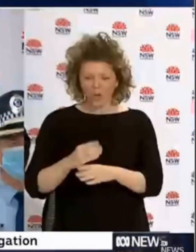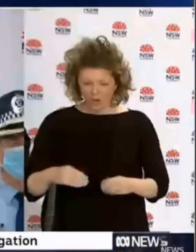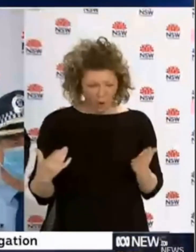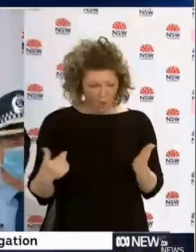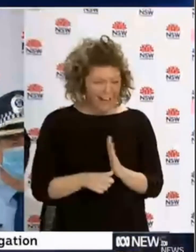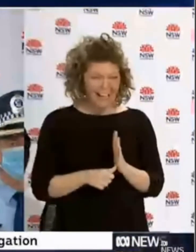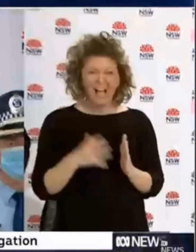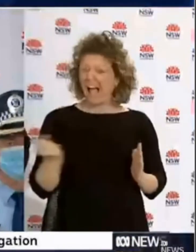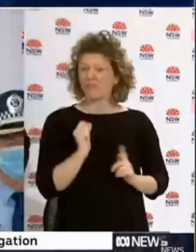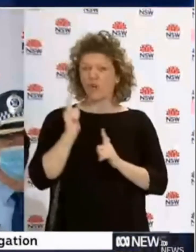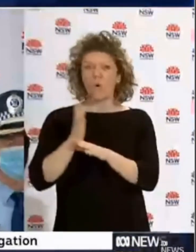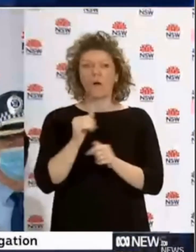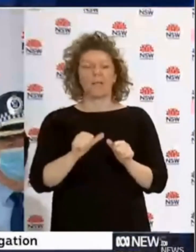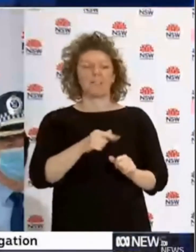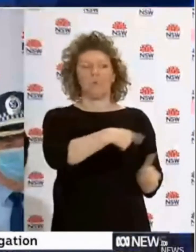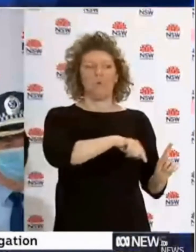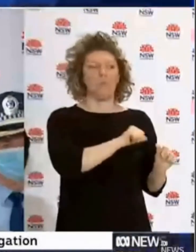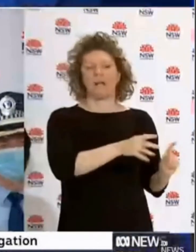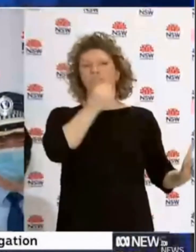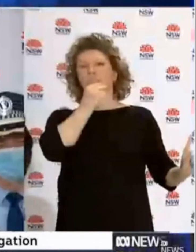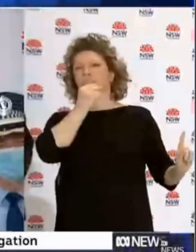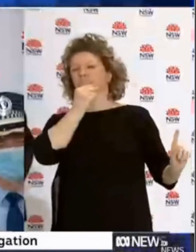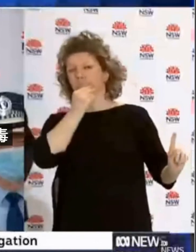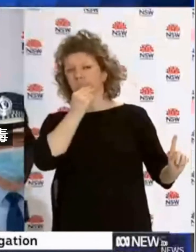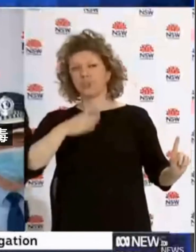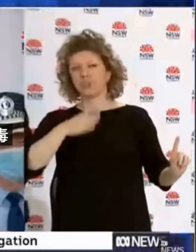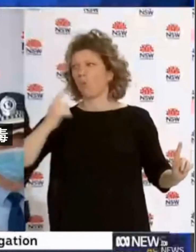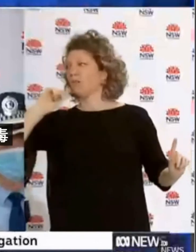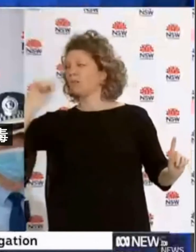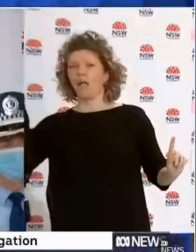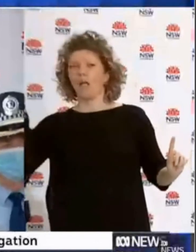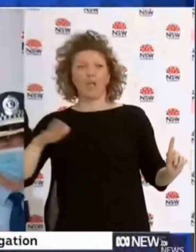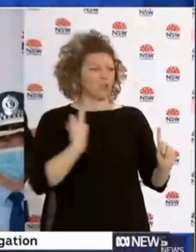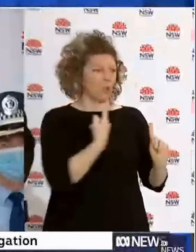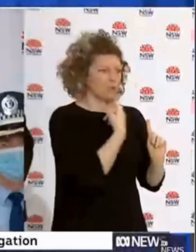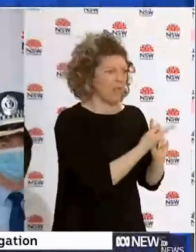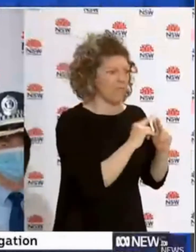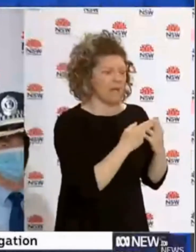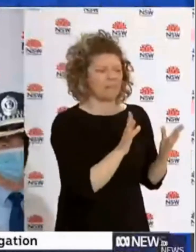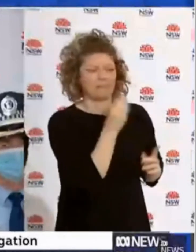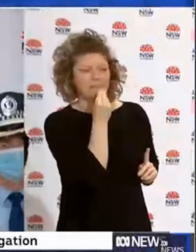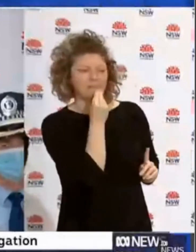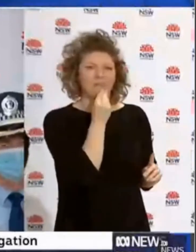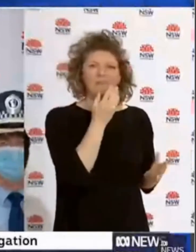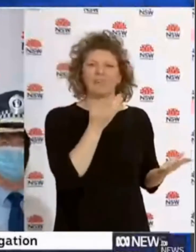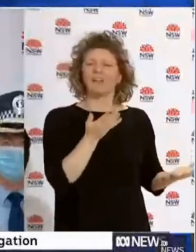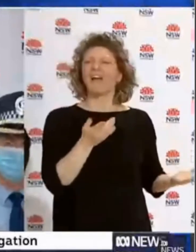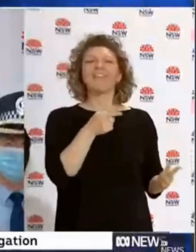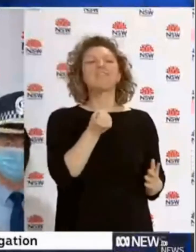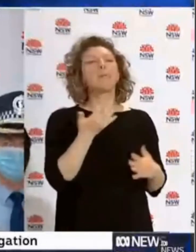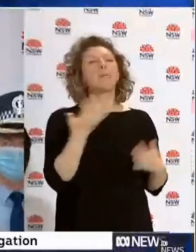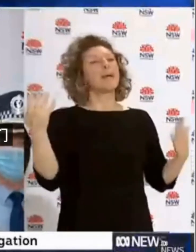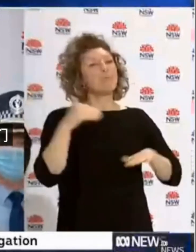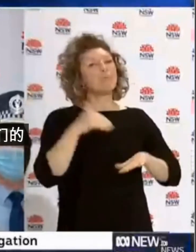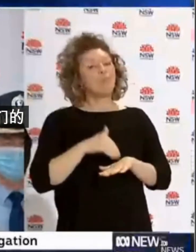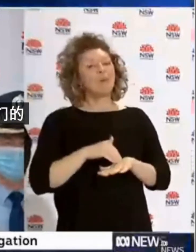come forward. They don't want to tell anybody that they've actually got the virus in the household, and that's very problematic. And I think that's why